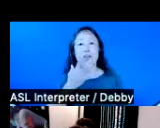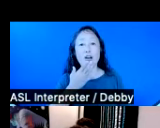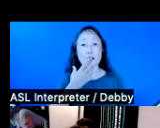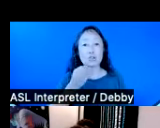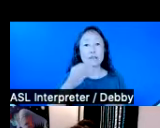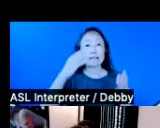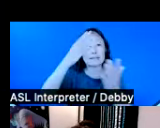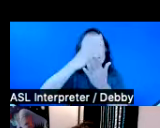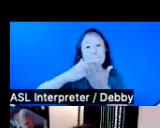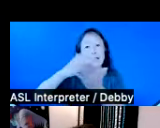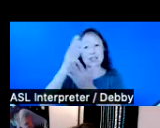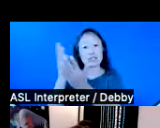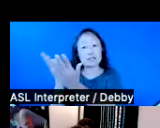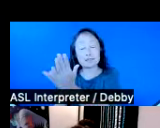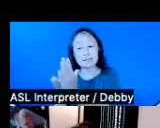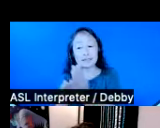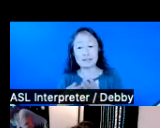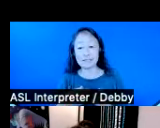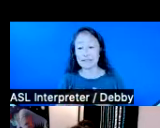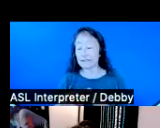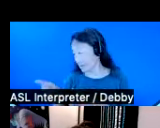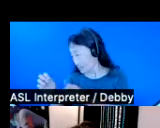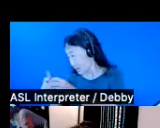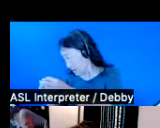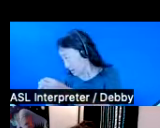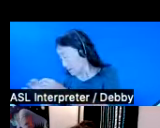means individually. You okay? Okay, baby, go.